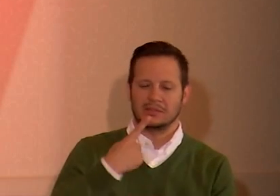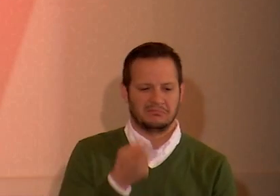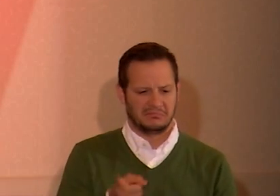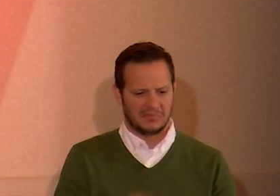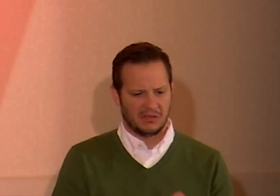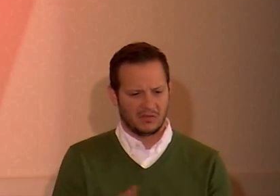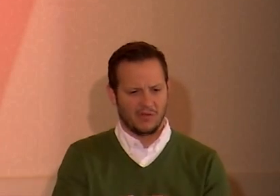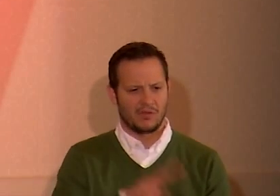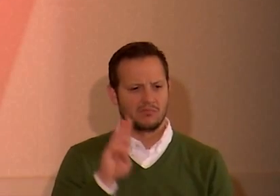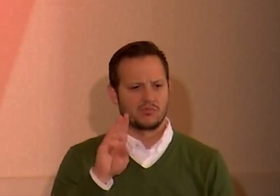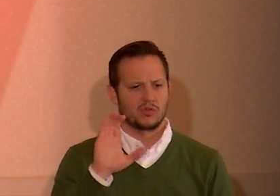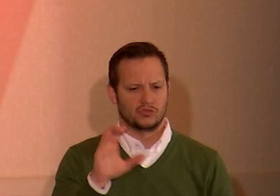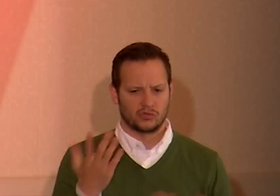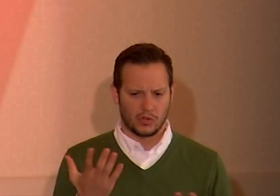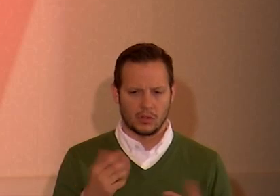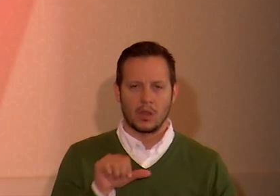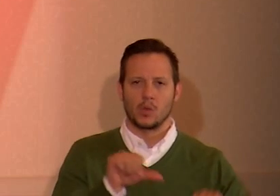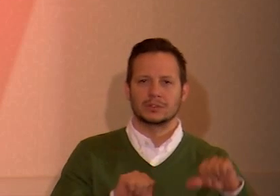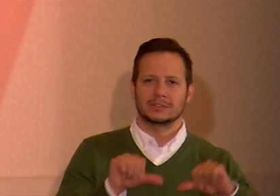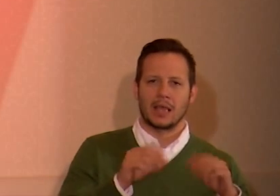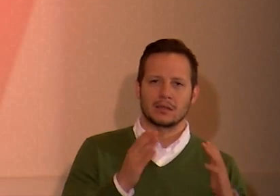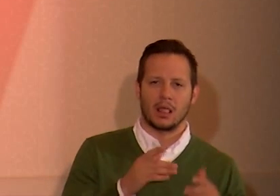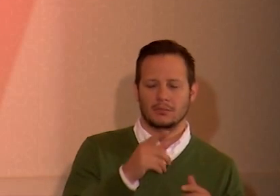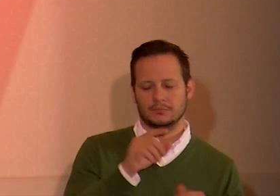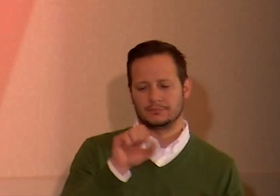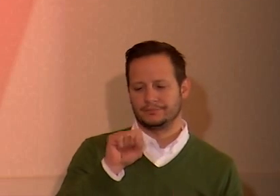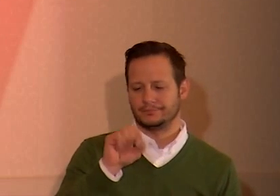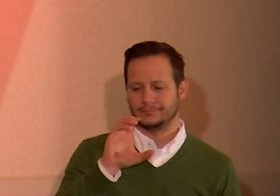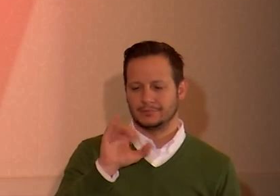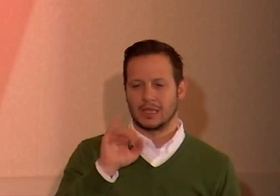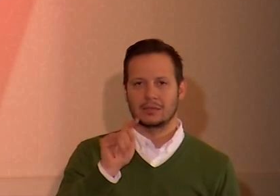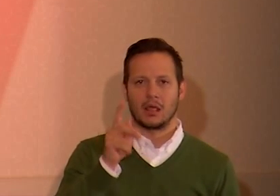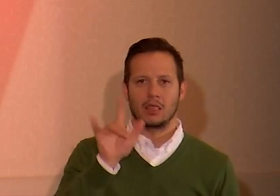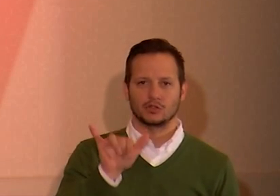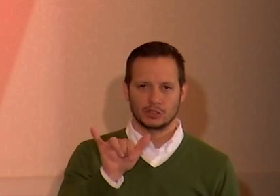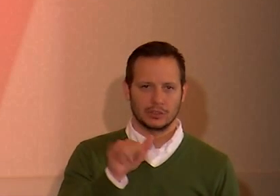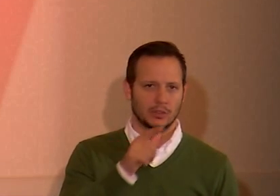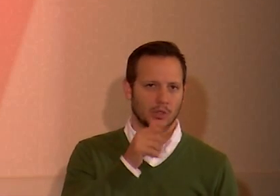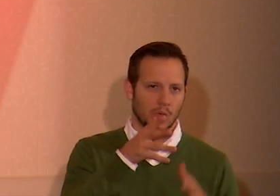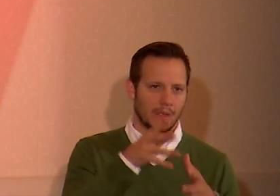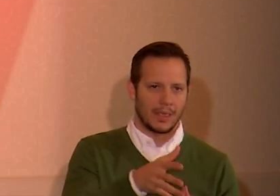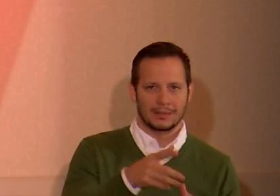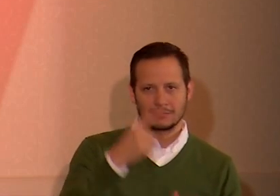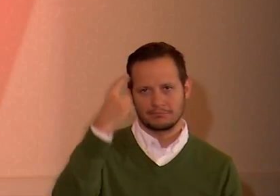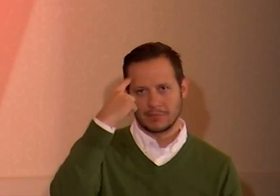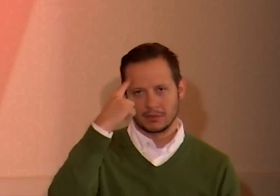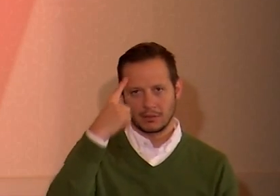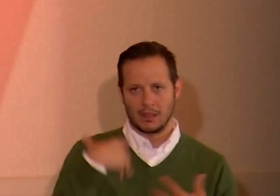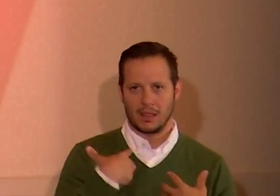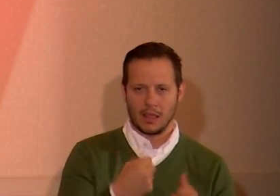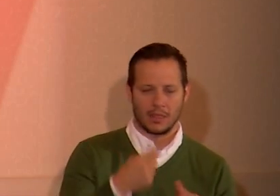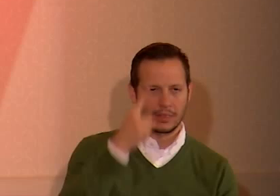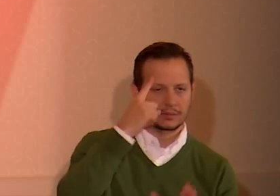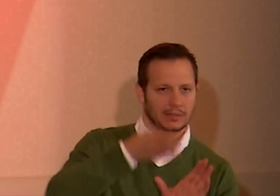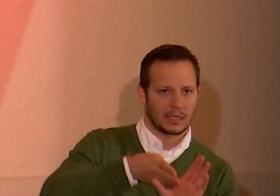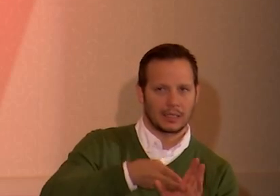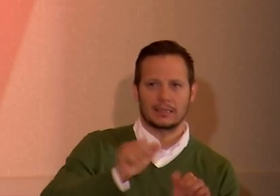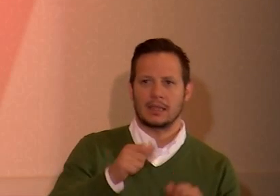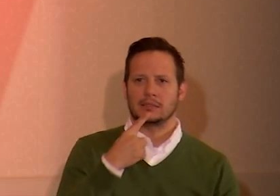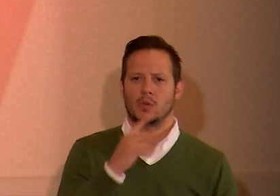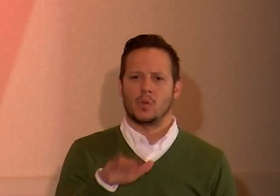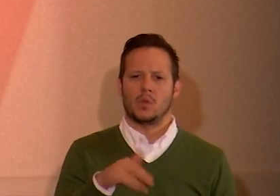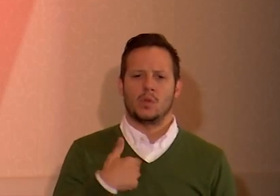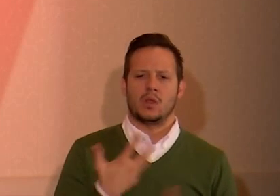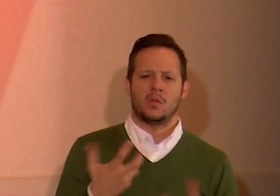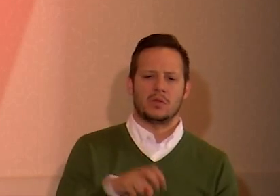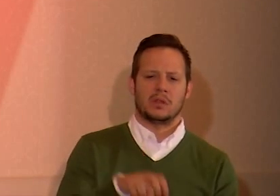birth control, certainly a Scientology employer who hates mental health counseling and hates psychiatry could say, I want to opt